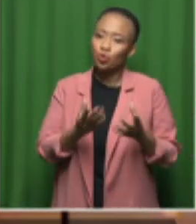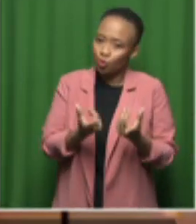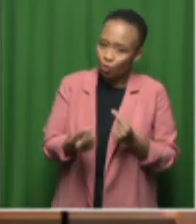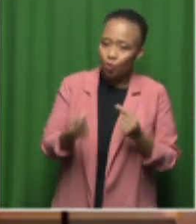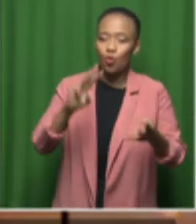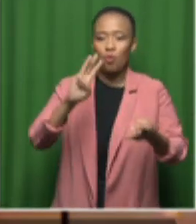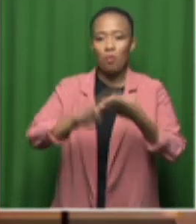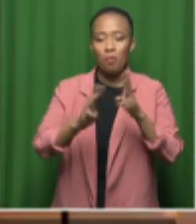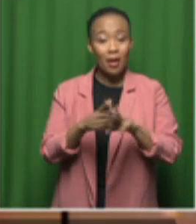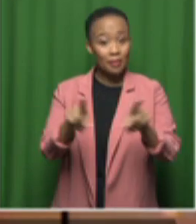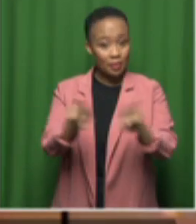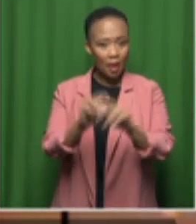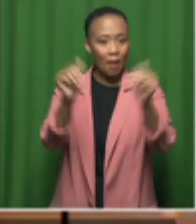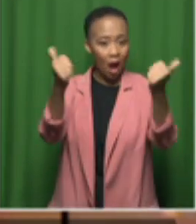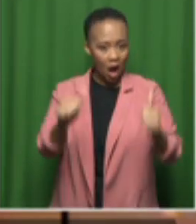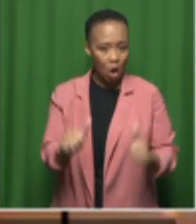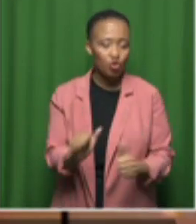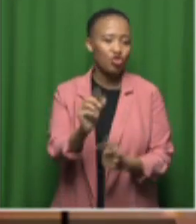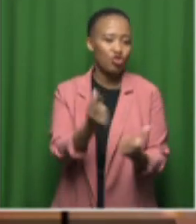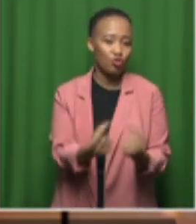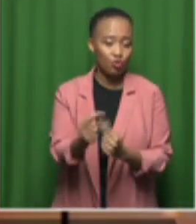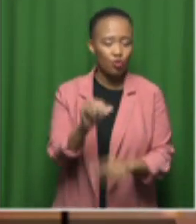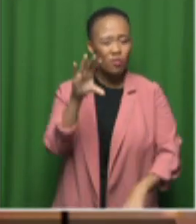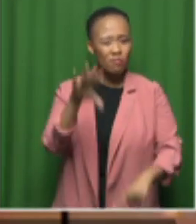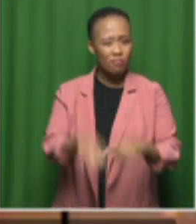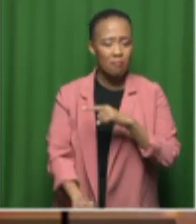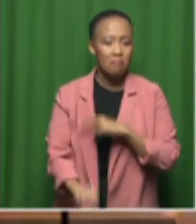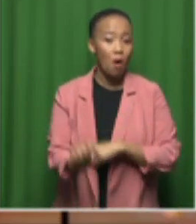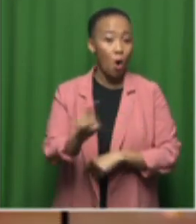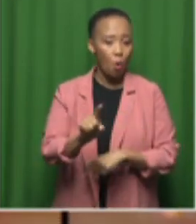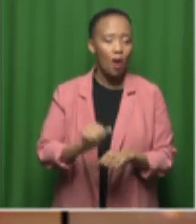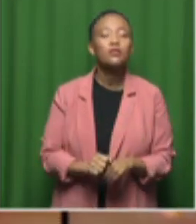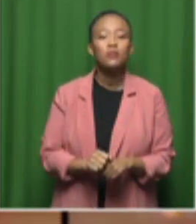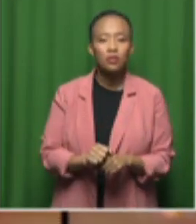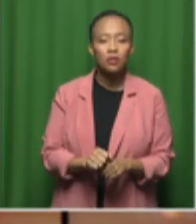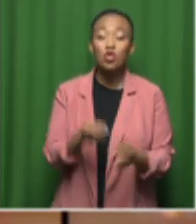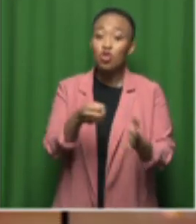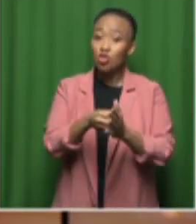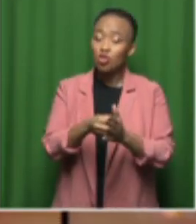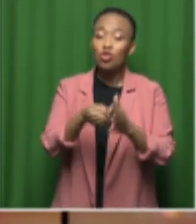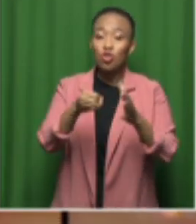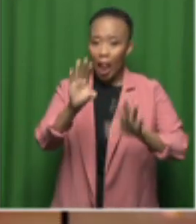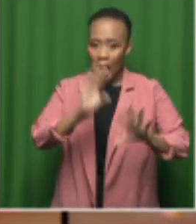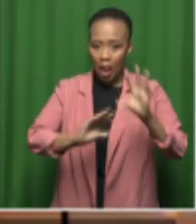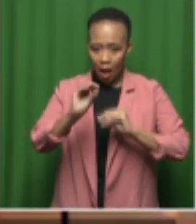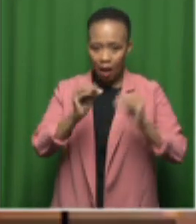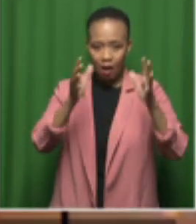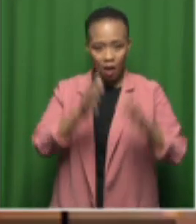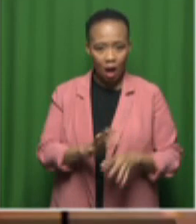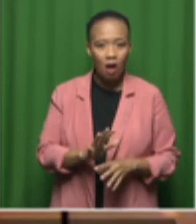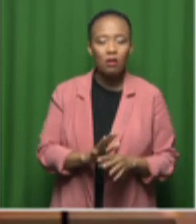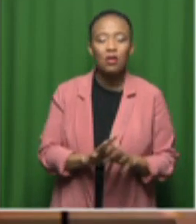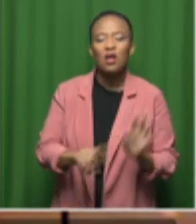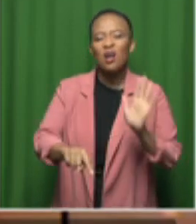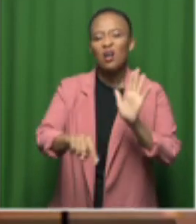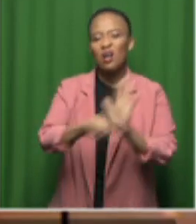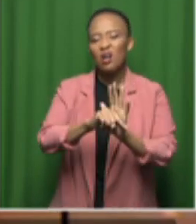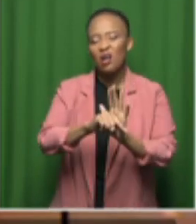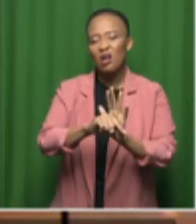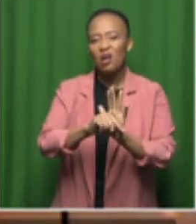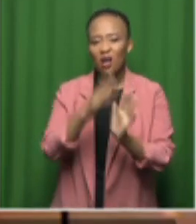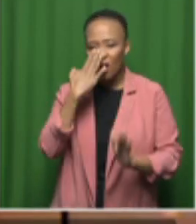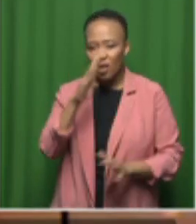I realized that a lot of learners have this negative attitude towards mathematics because